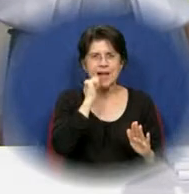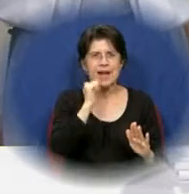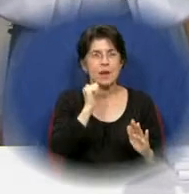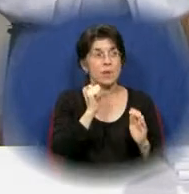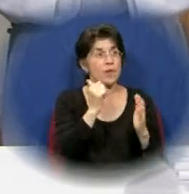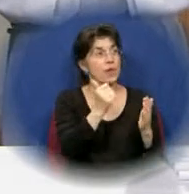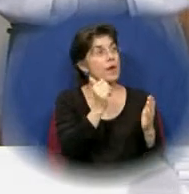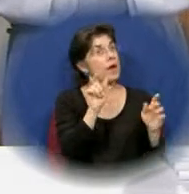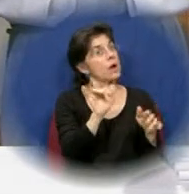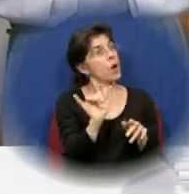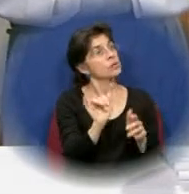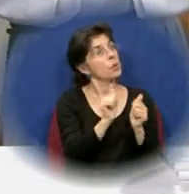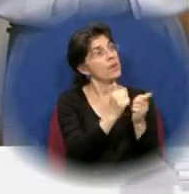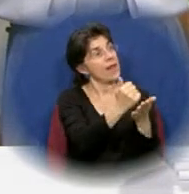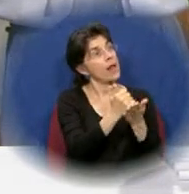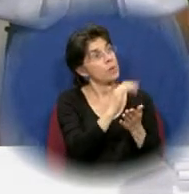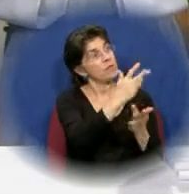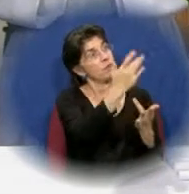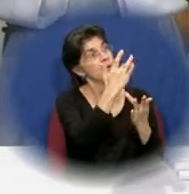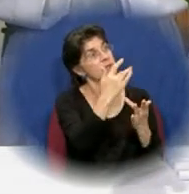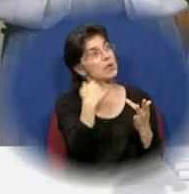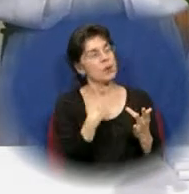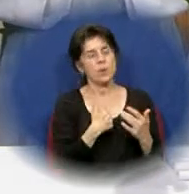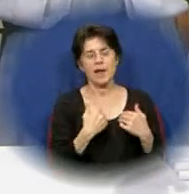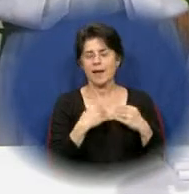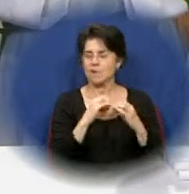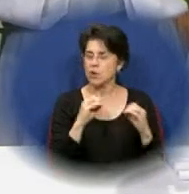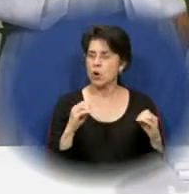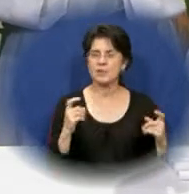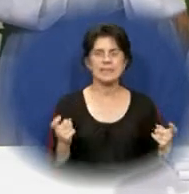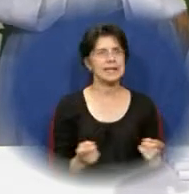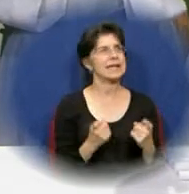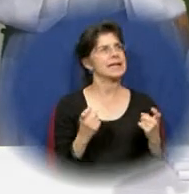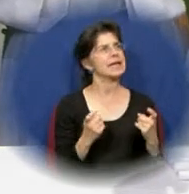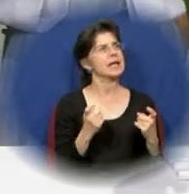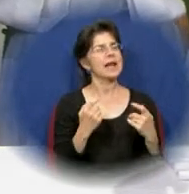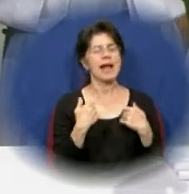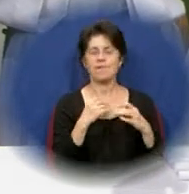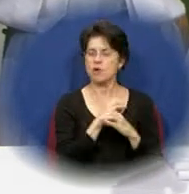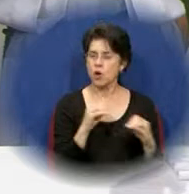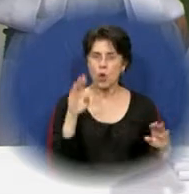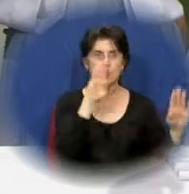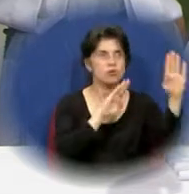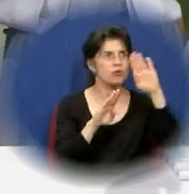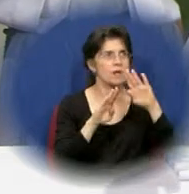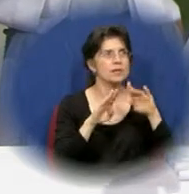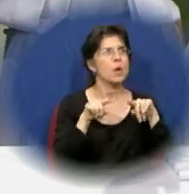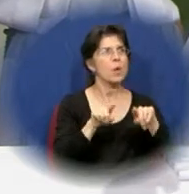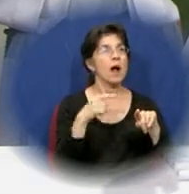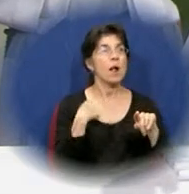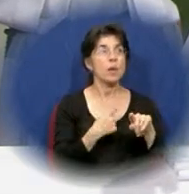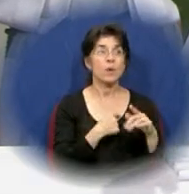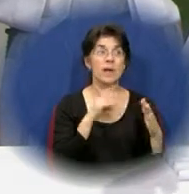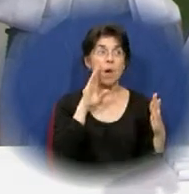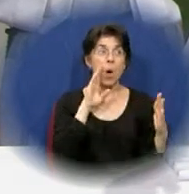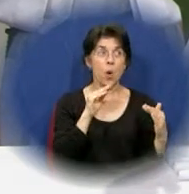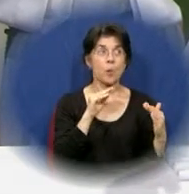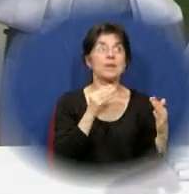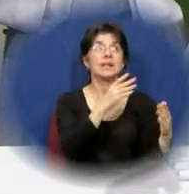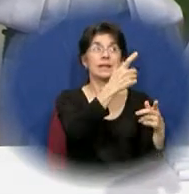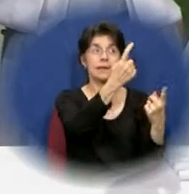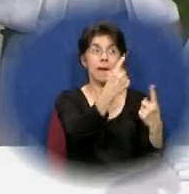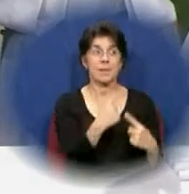mercy we may be always free from sin and safe from all distress, as we await the blessed hope and the coming of our Savior,